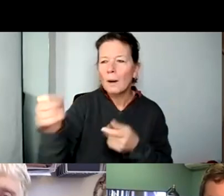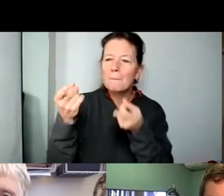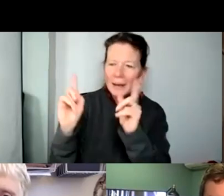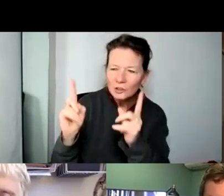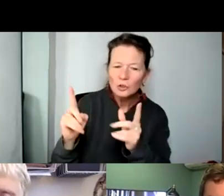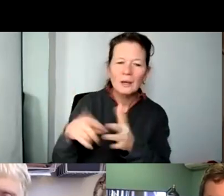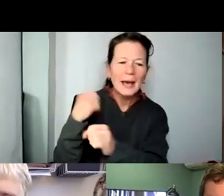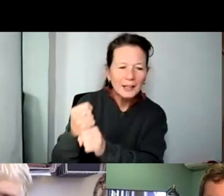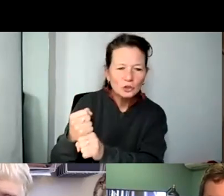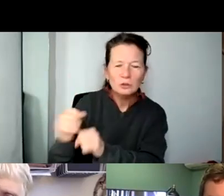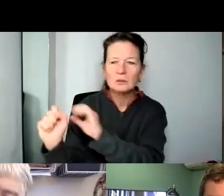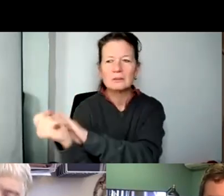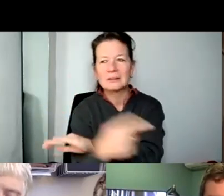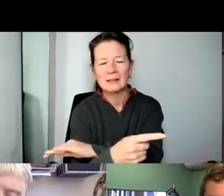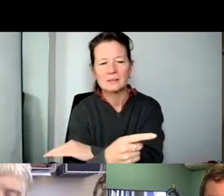send that on their behalf.